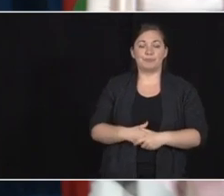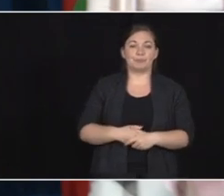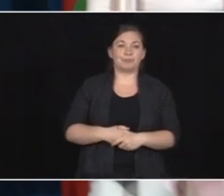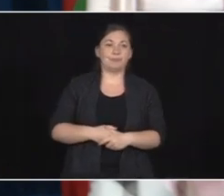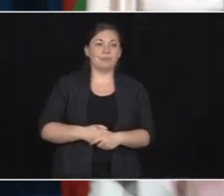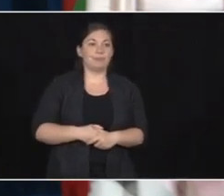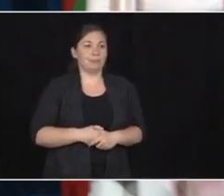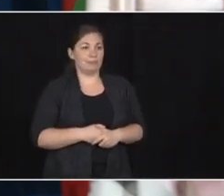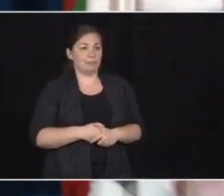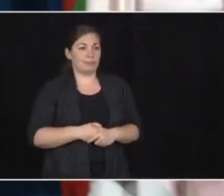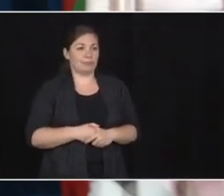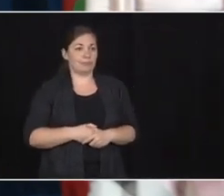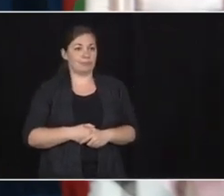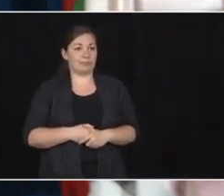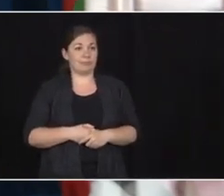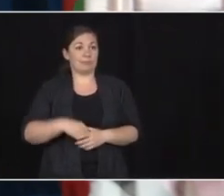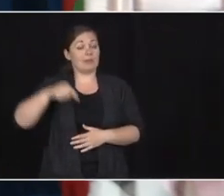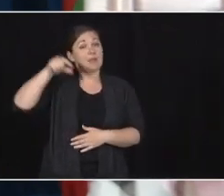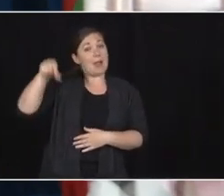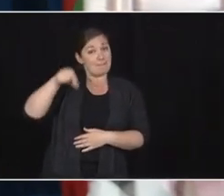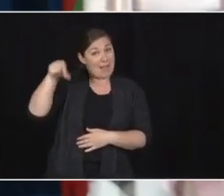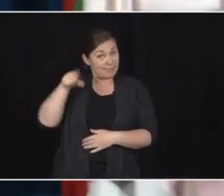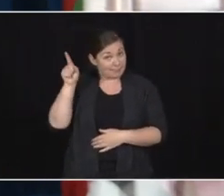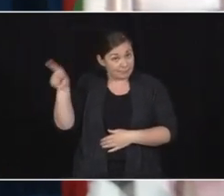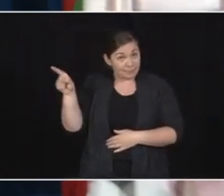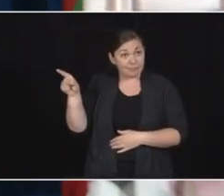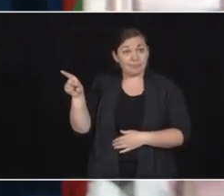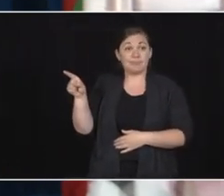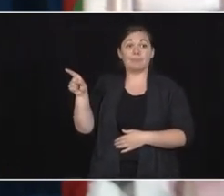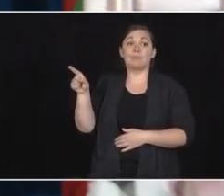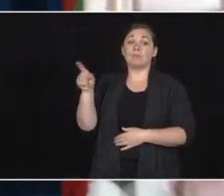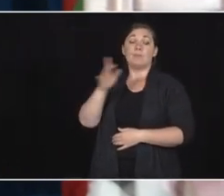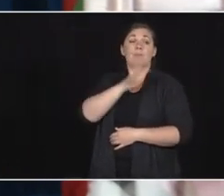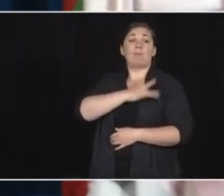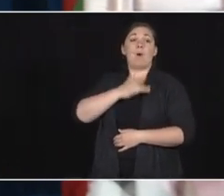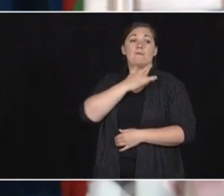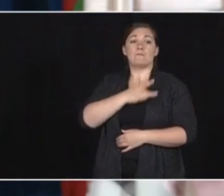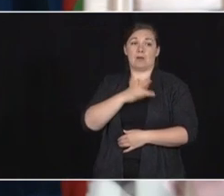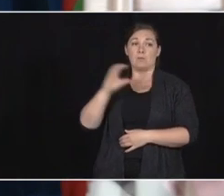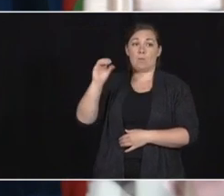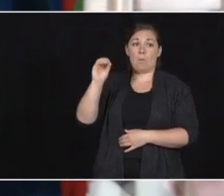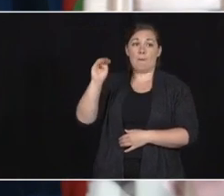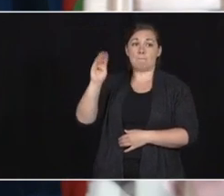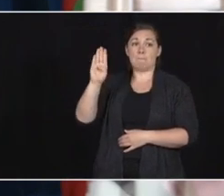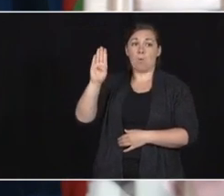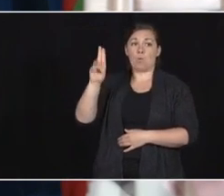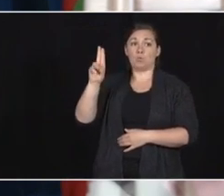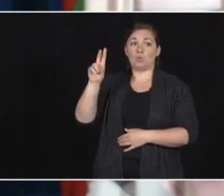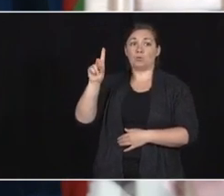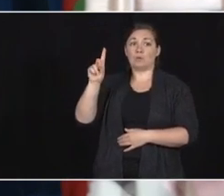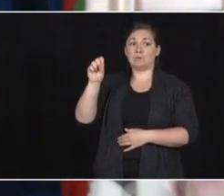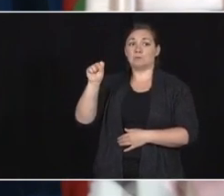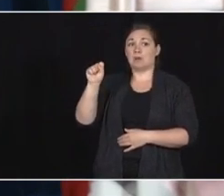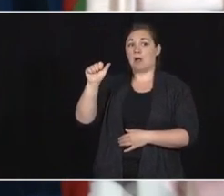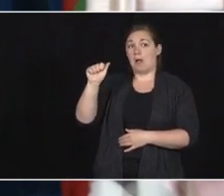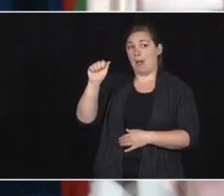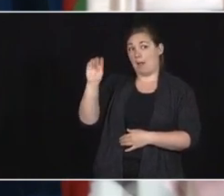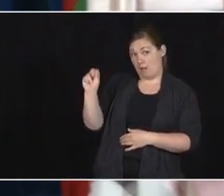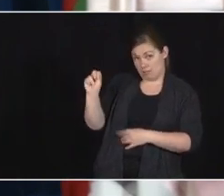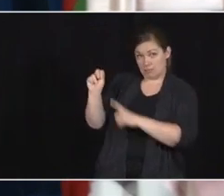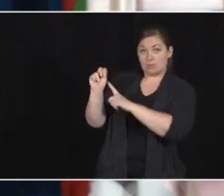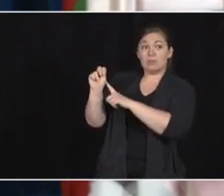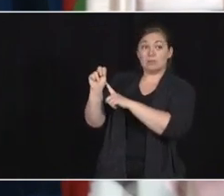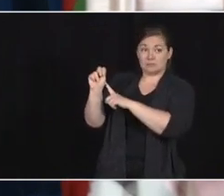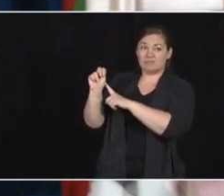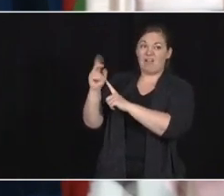In Quebec, Premier, it's the province's ombudsman that is in charge of the independent inquiry into COVID-19 crisis in long-term care